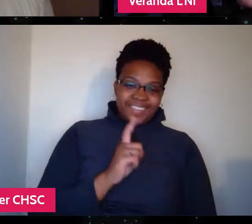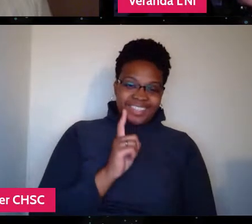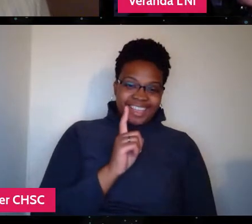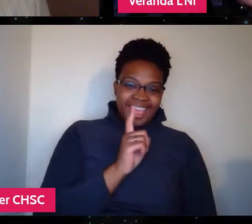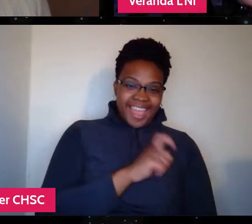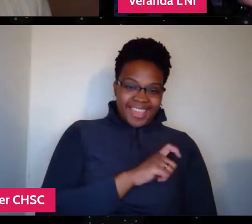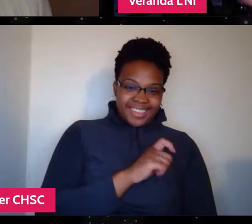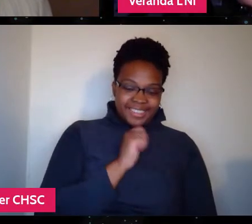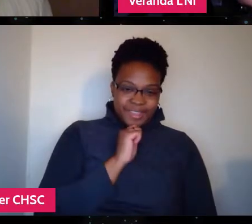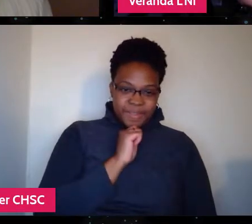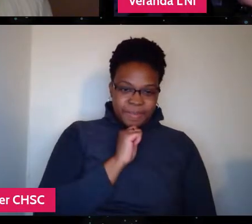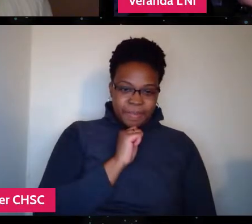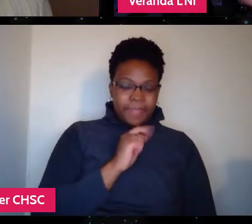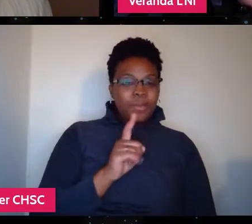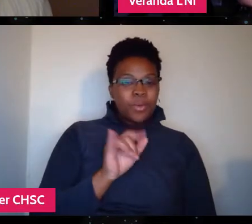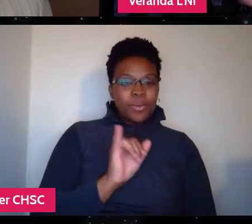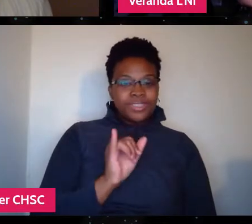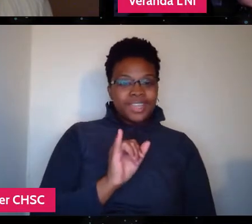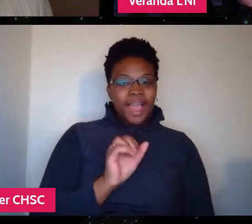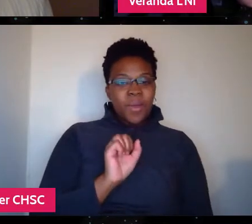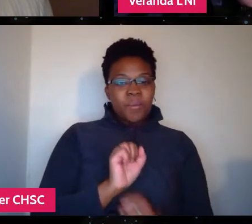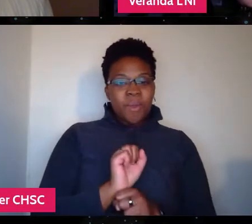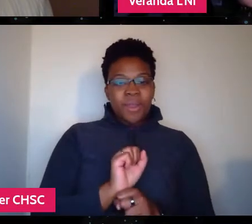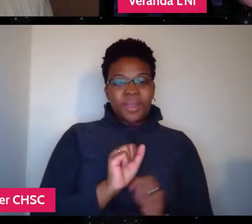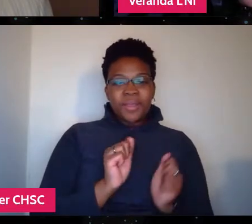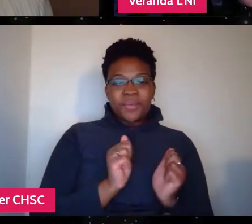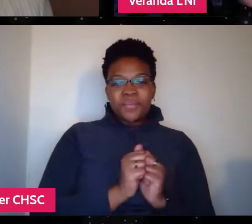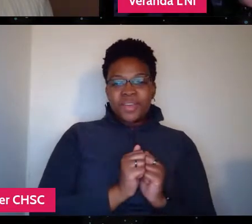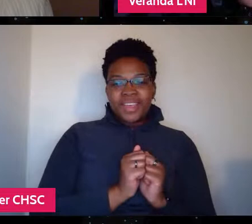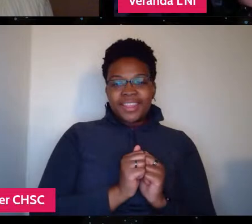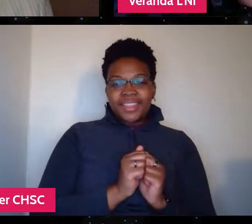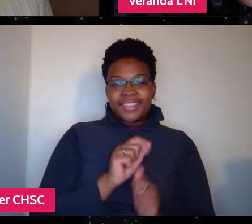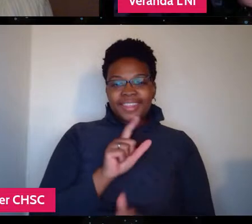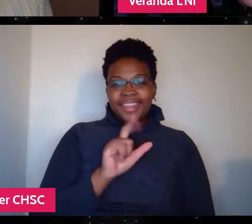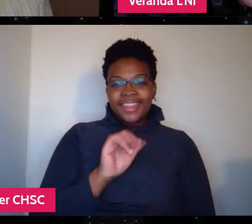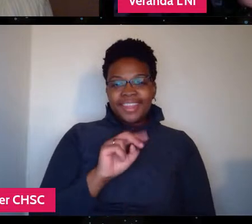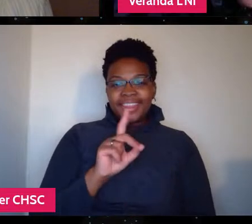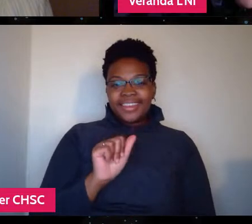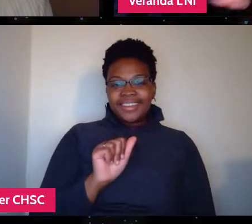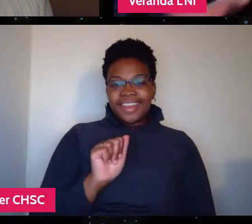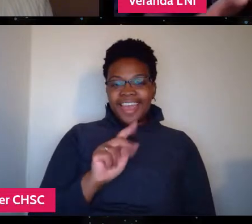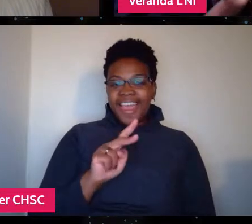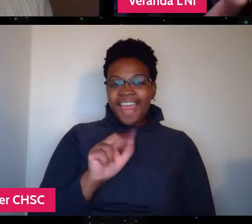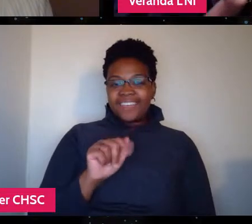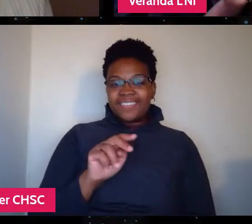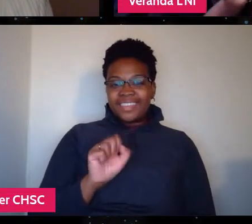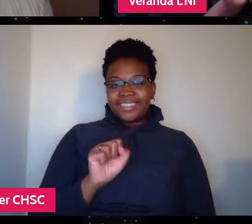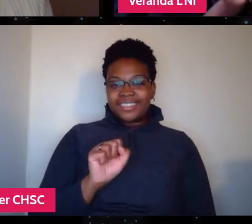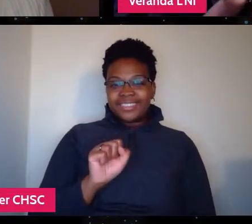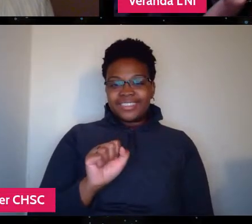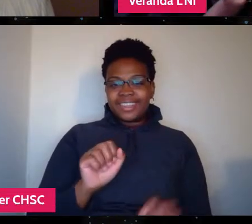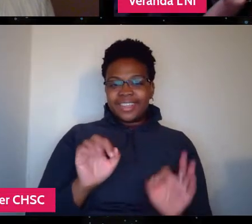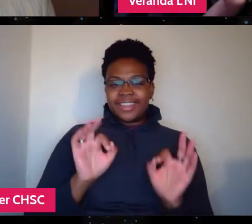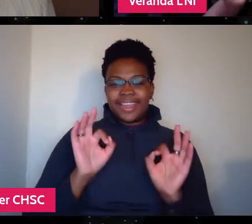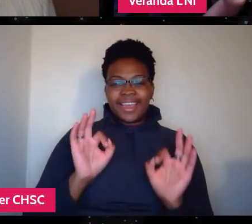What was it like working with the legendary Linda Evans and the iconic Jennifer Coolidge?